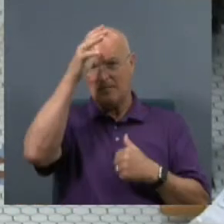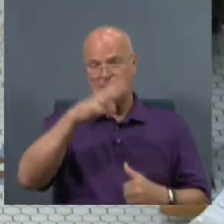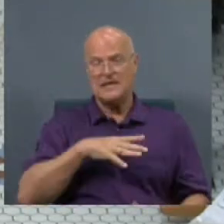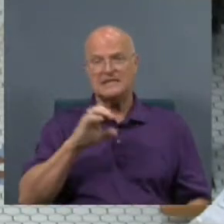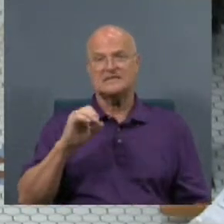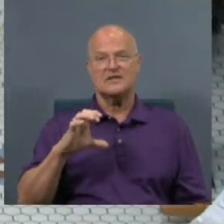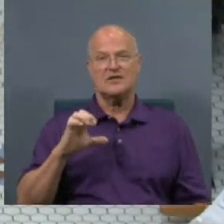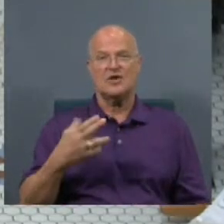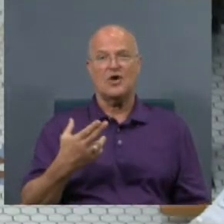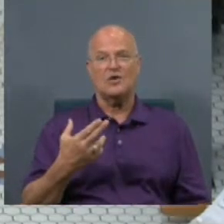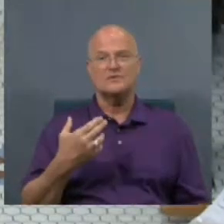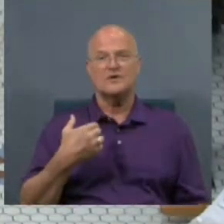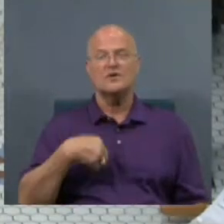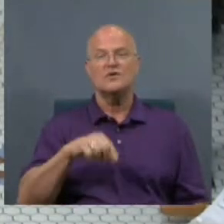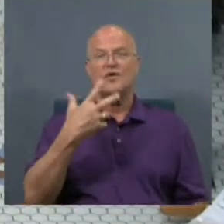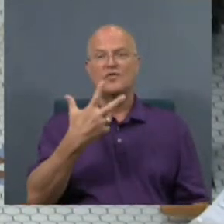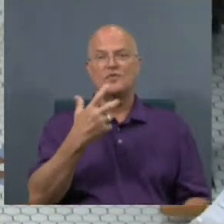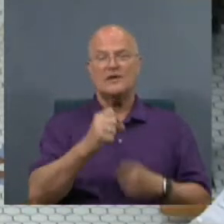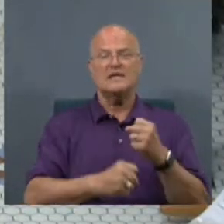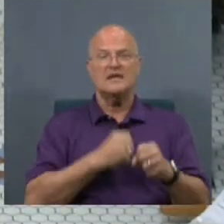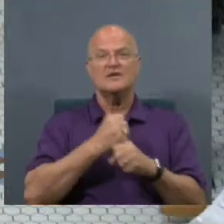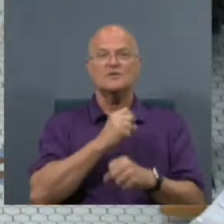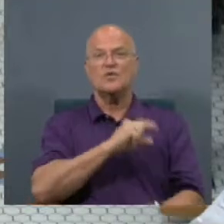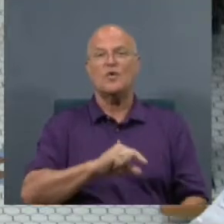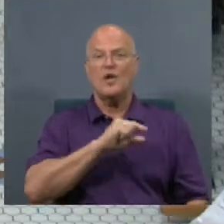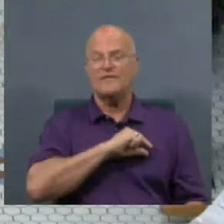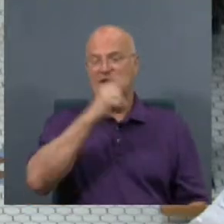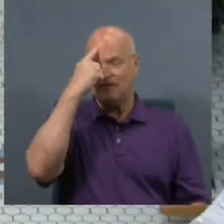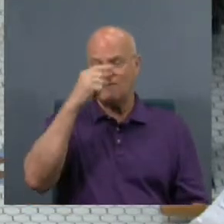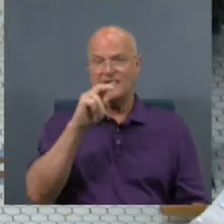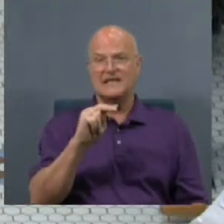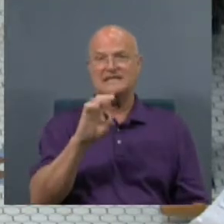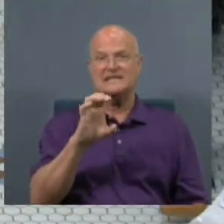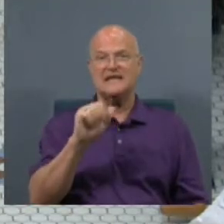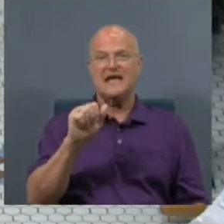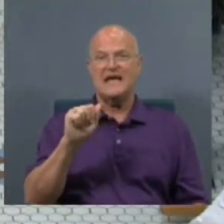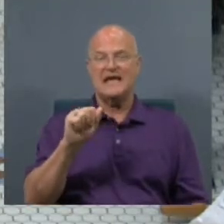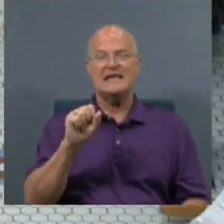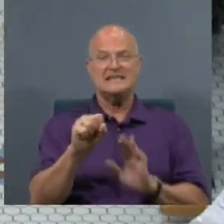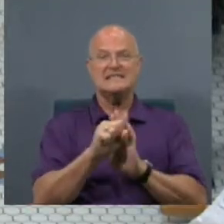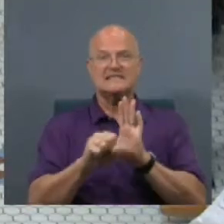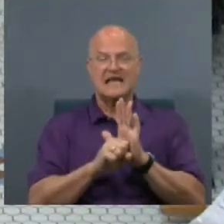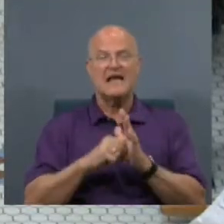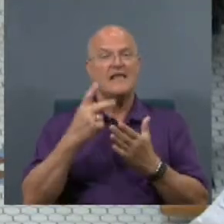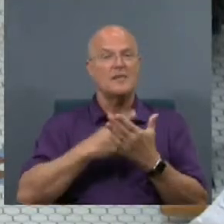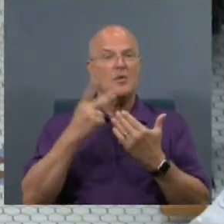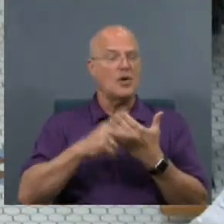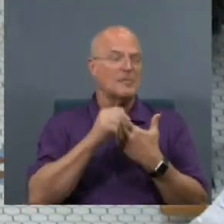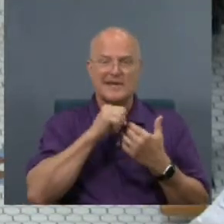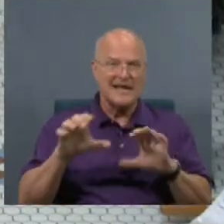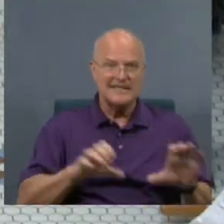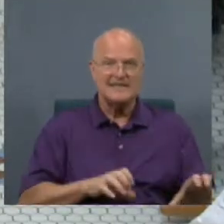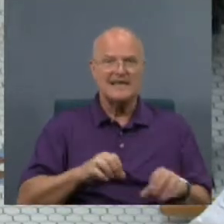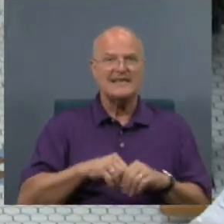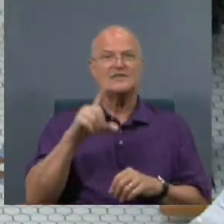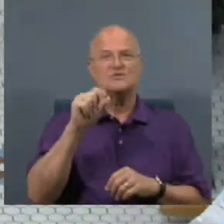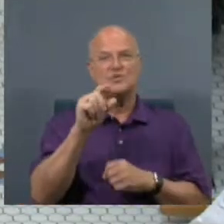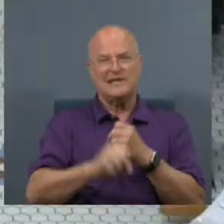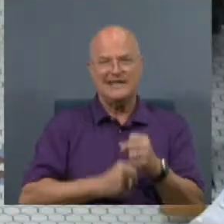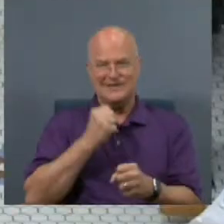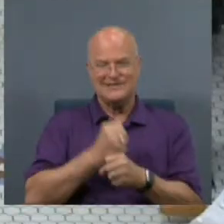coach. During 3 seasons there, we qualified for the NCAA tournament each year, something the program hadn't accomplished in 2